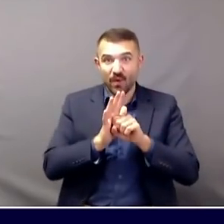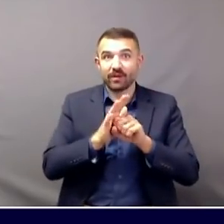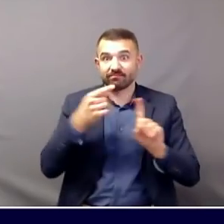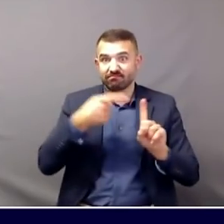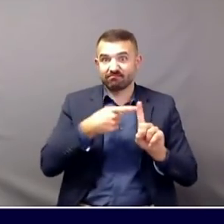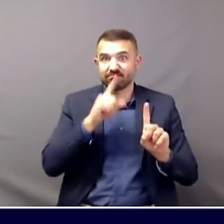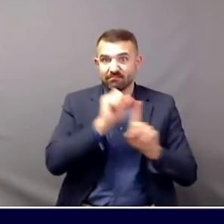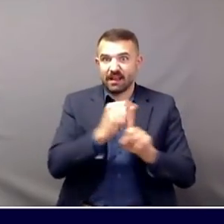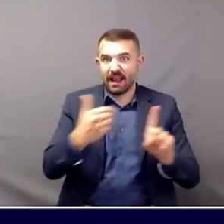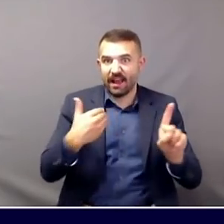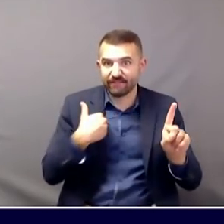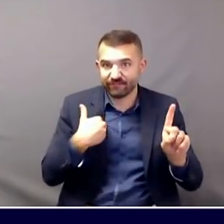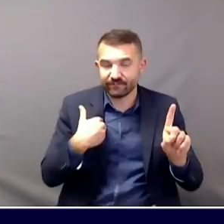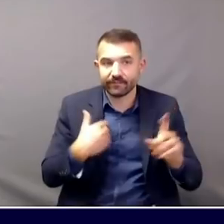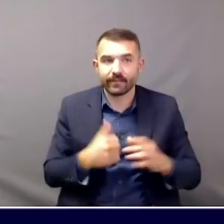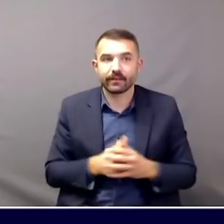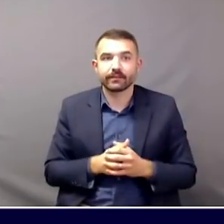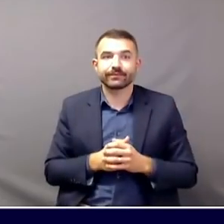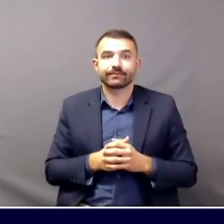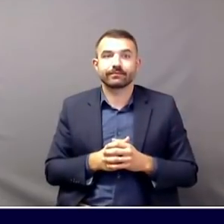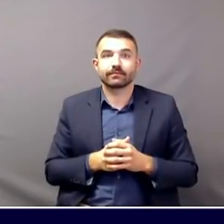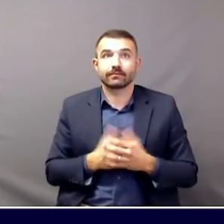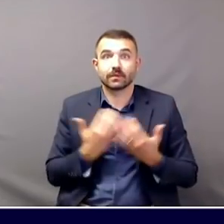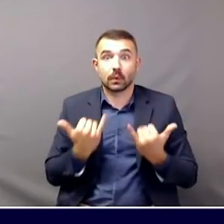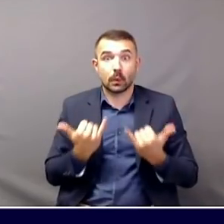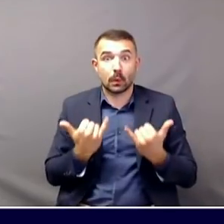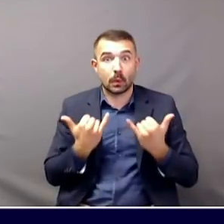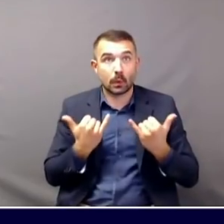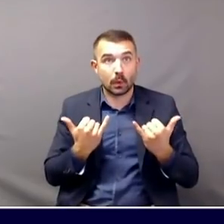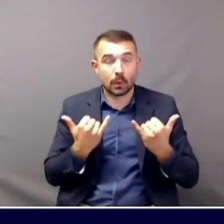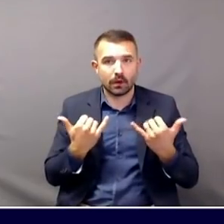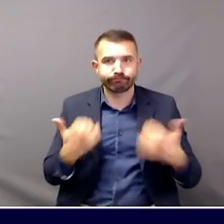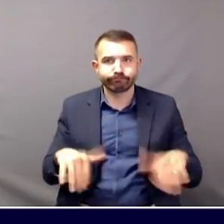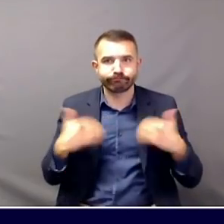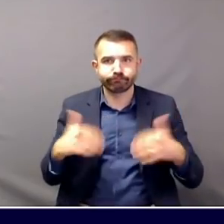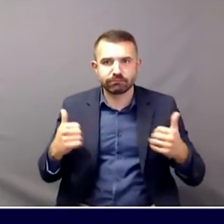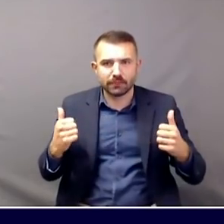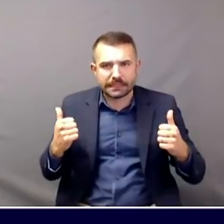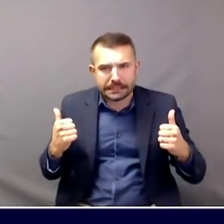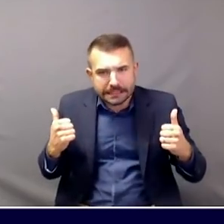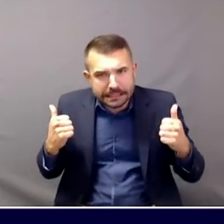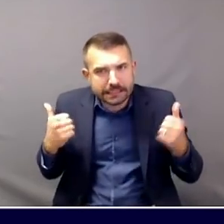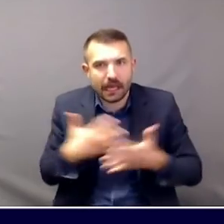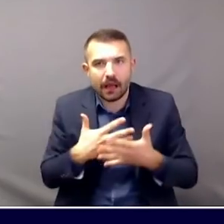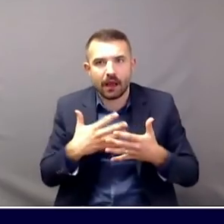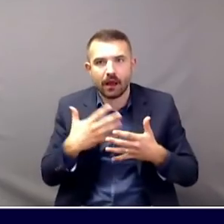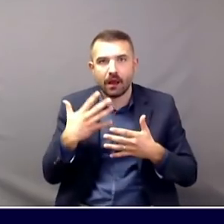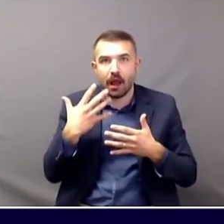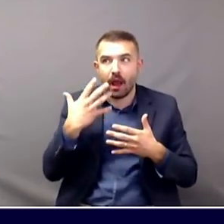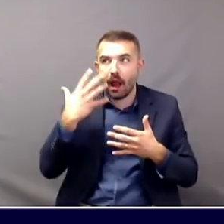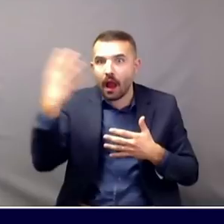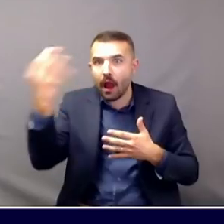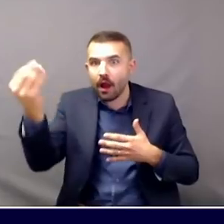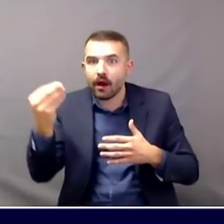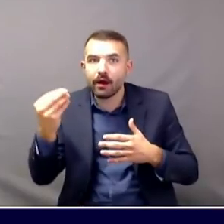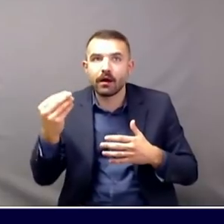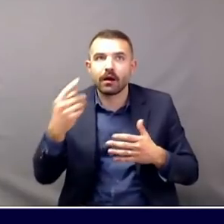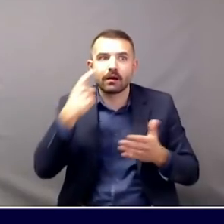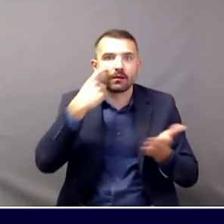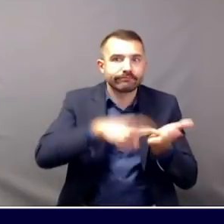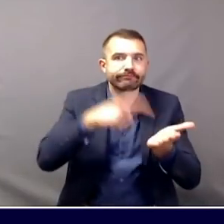result is now very fearful of going out of doors. And it's a similar phenomenon.